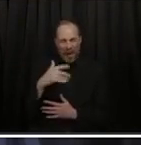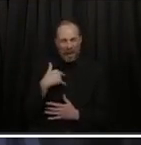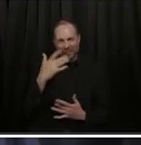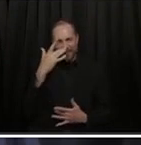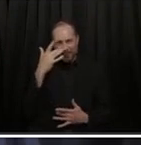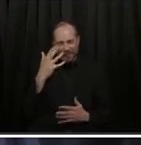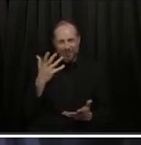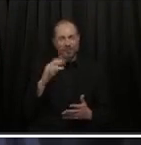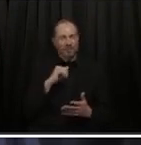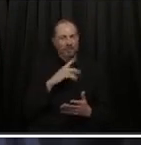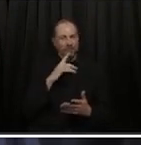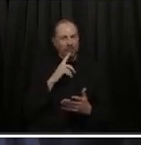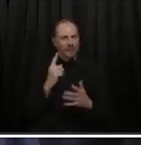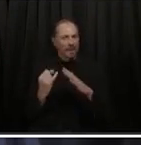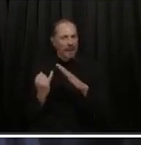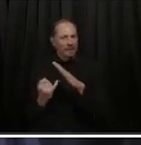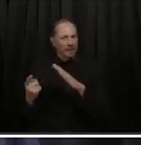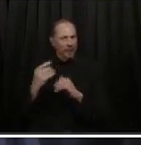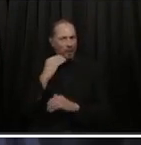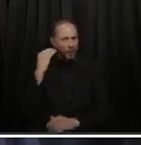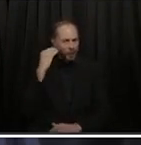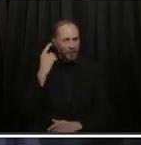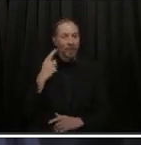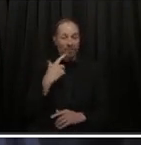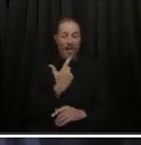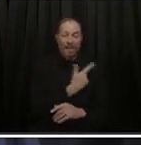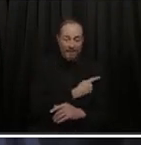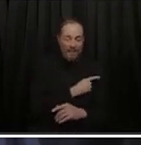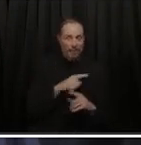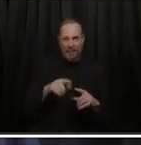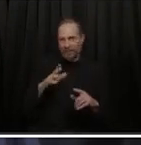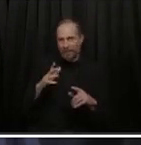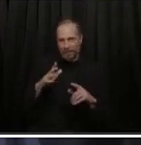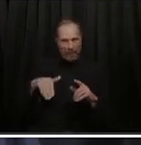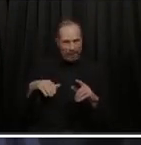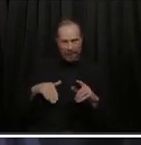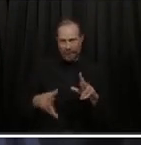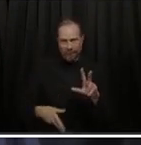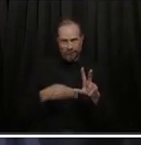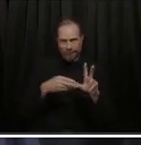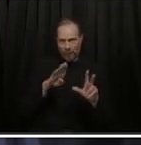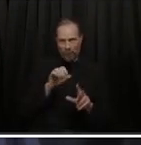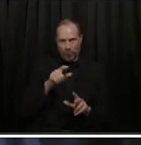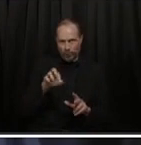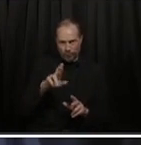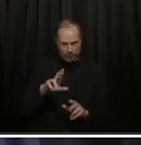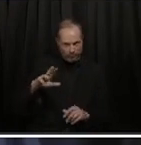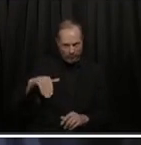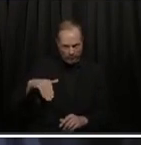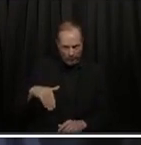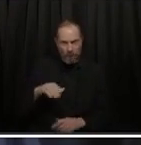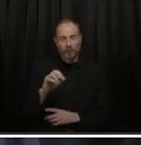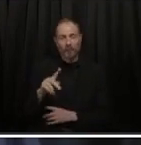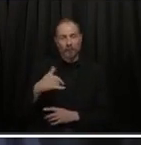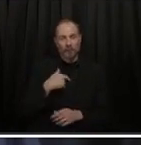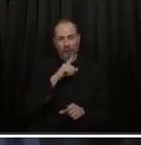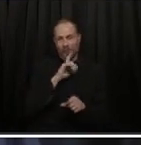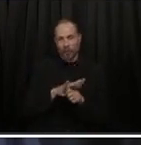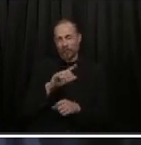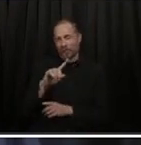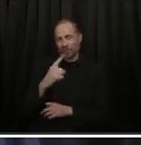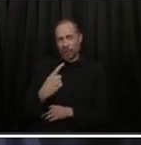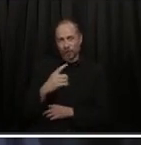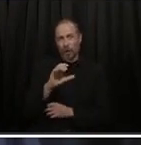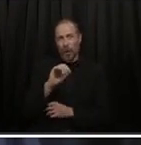home. She was vaccinated but had not been boosted. And it has been confirmed that that is the first instance of